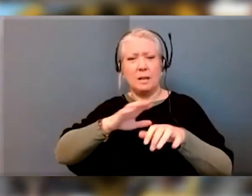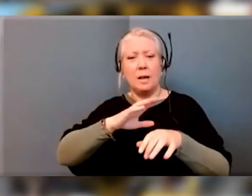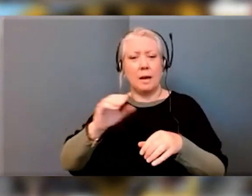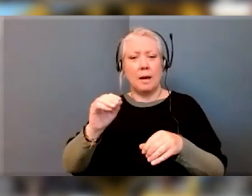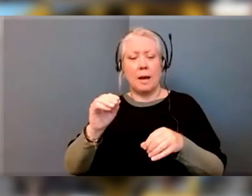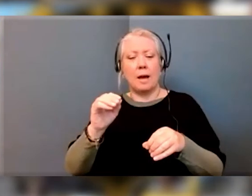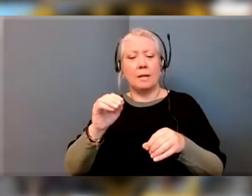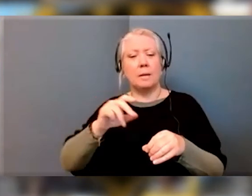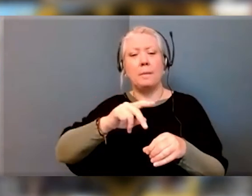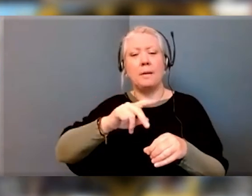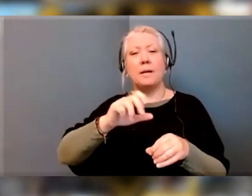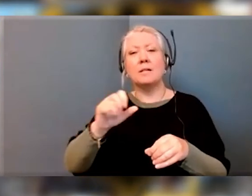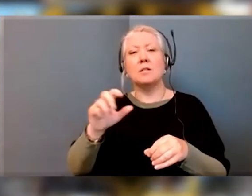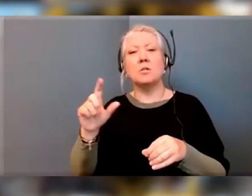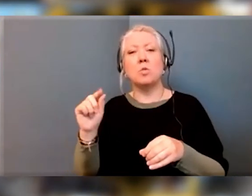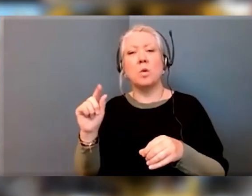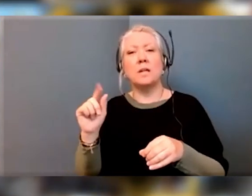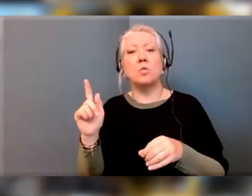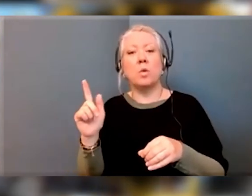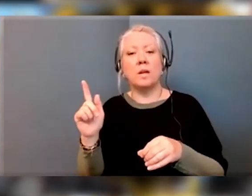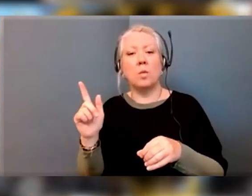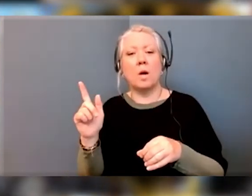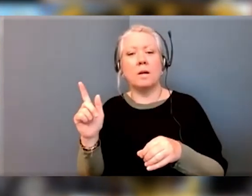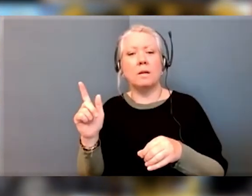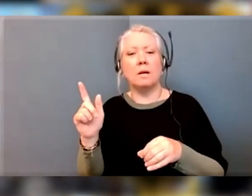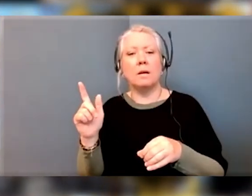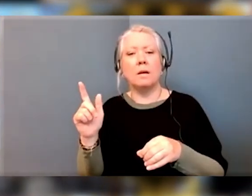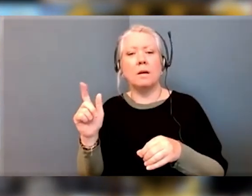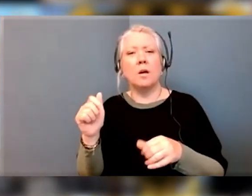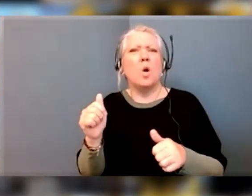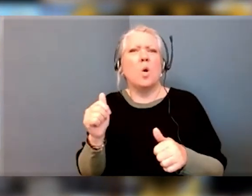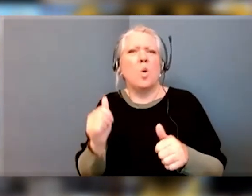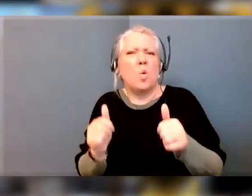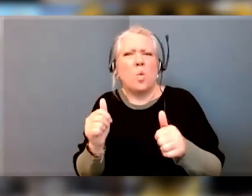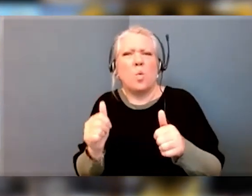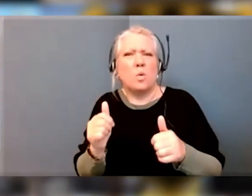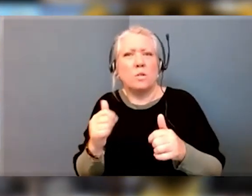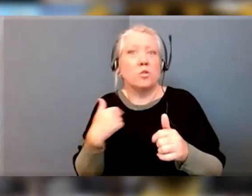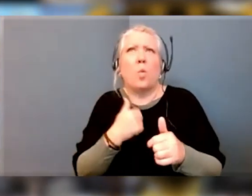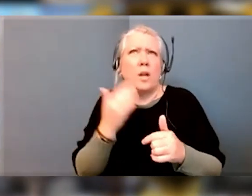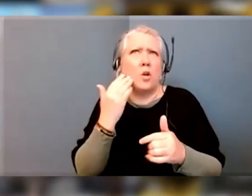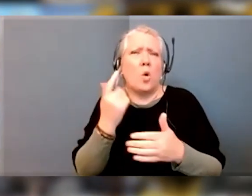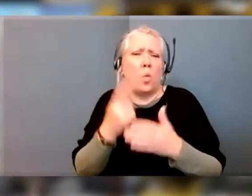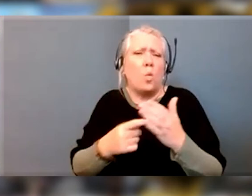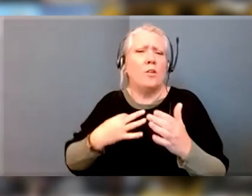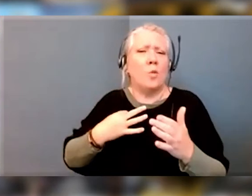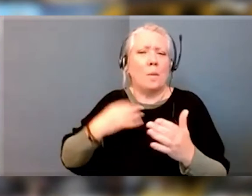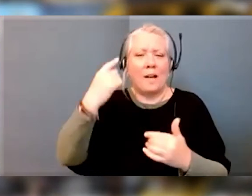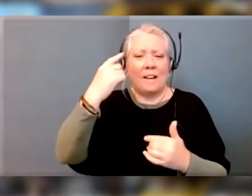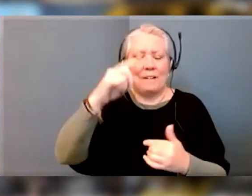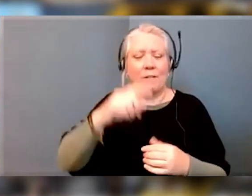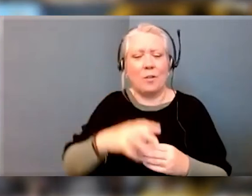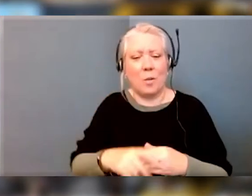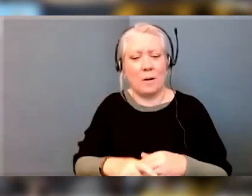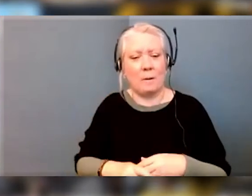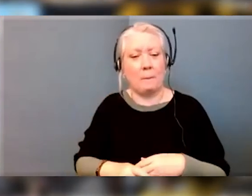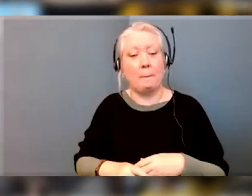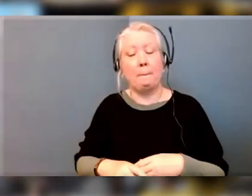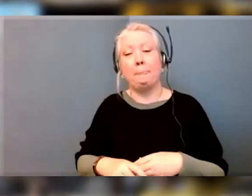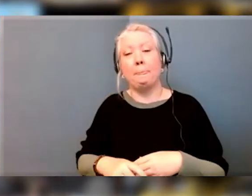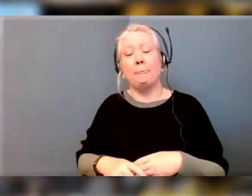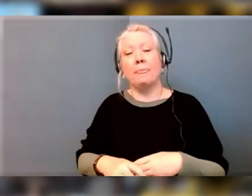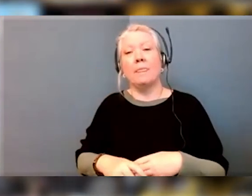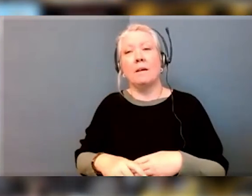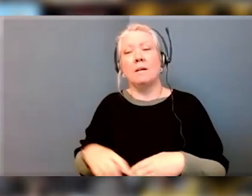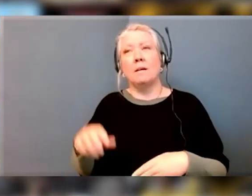We also ask that there's some directions on the application itself, but if you are